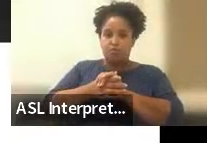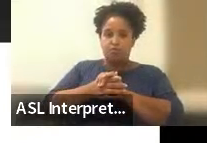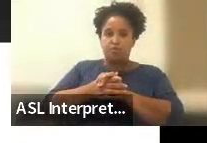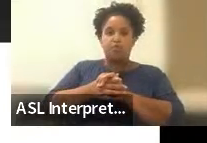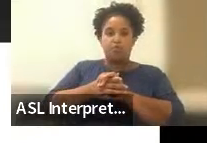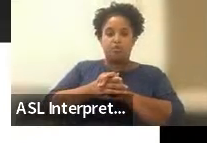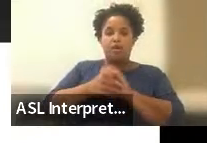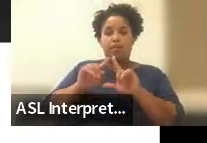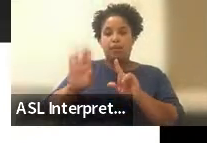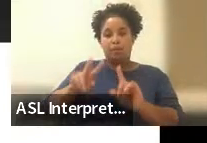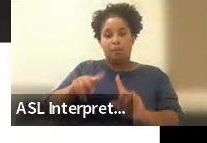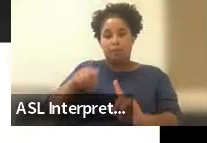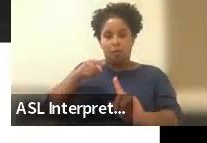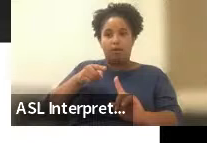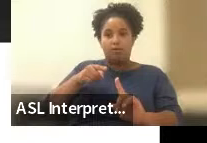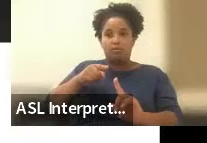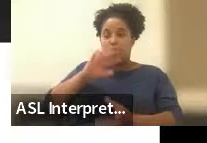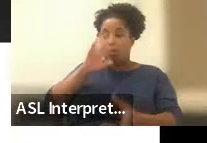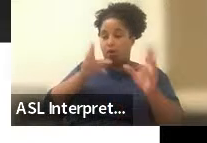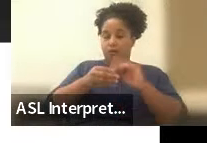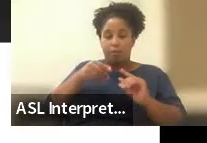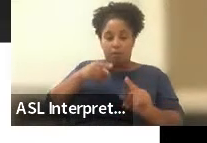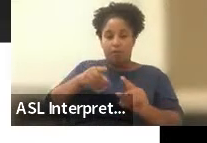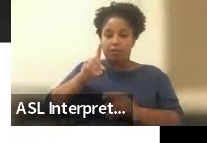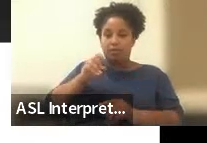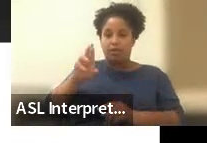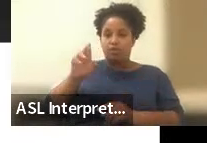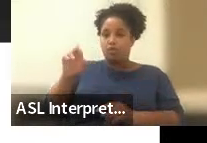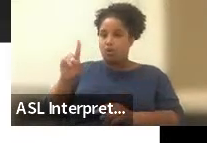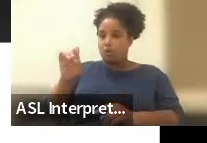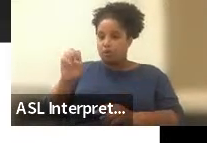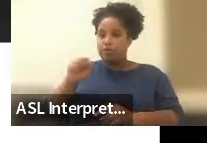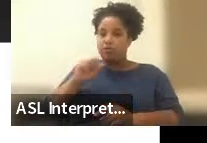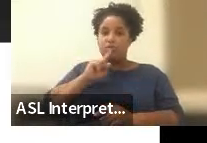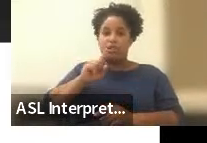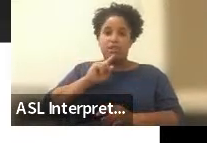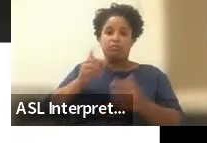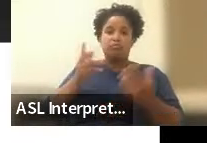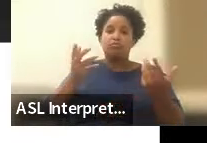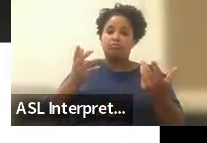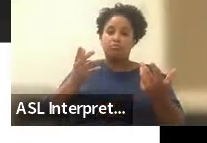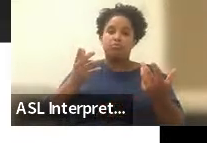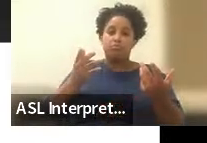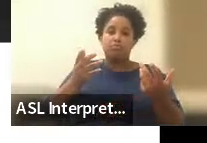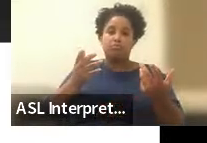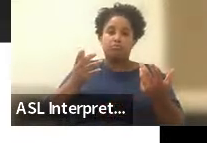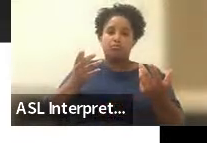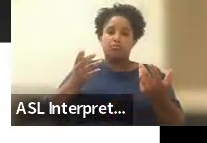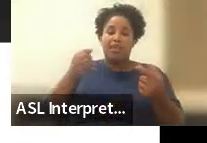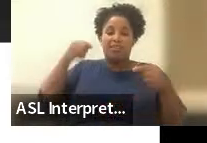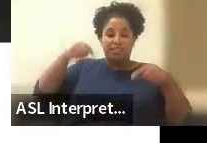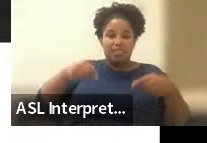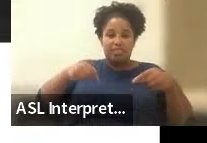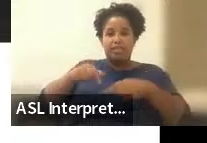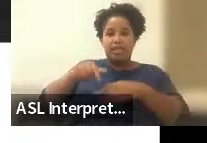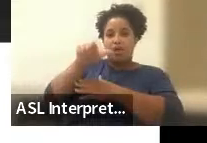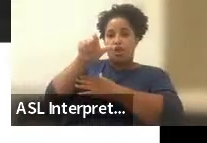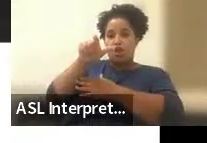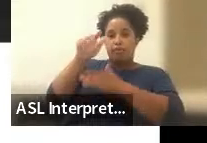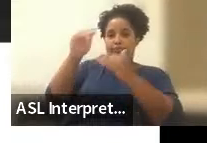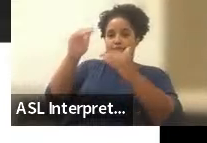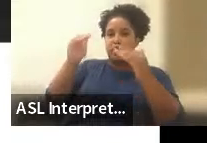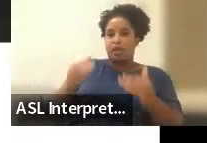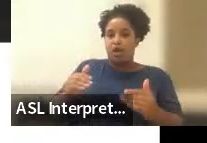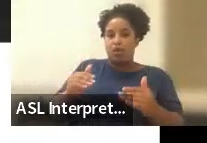think your overall point, Dr. Rhodes, is a good one. That this is a lowering of a level